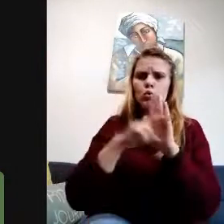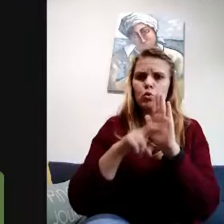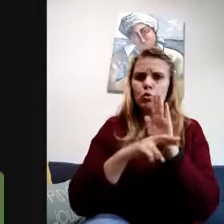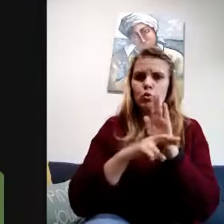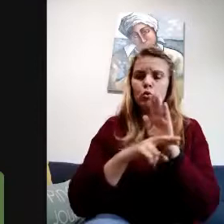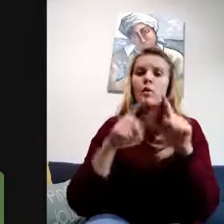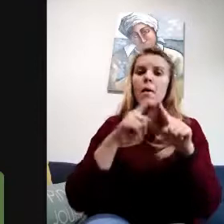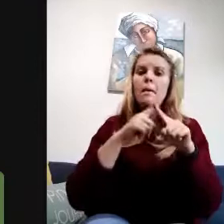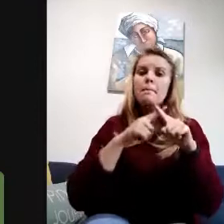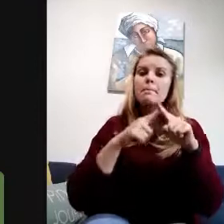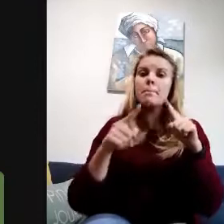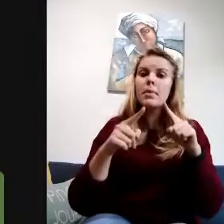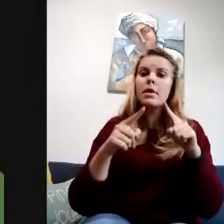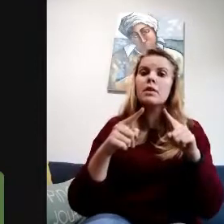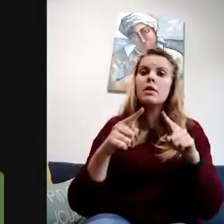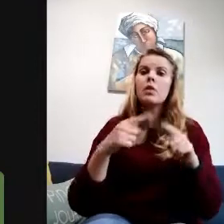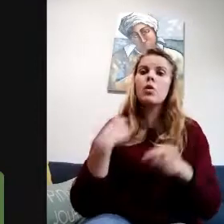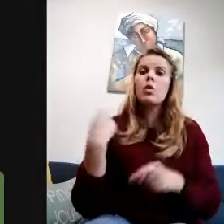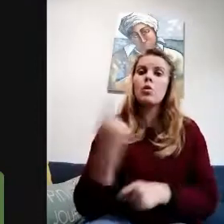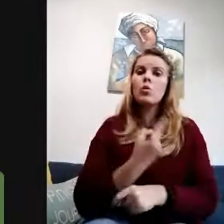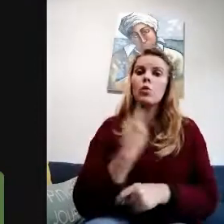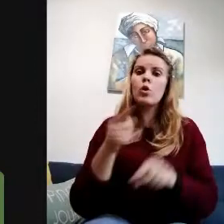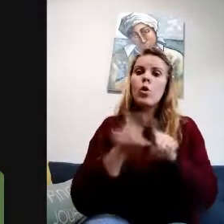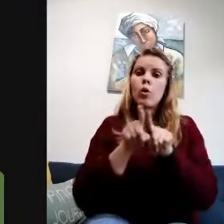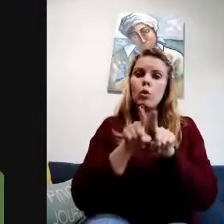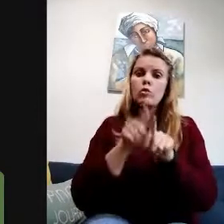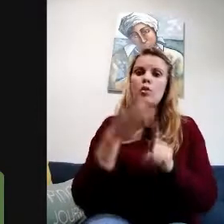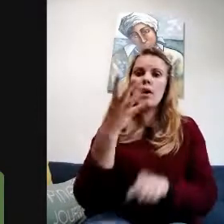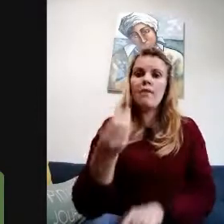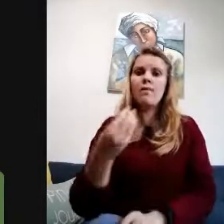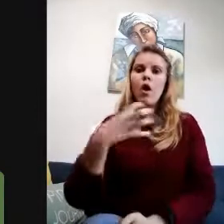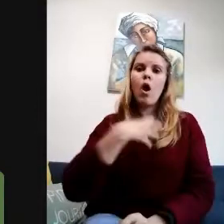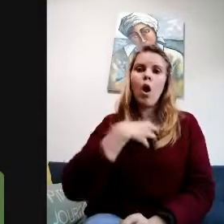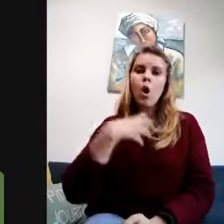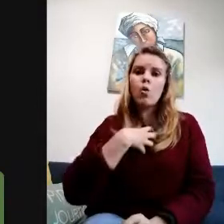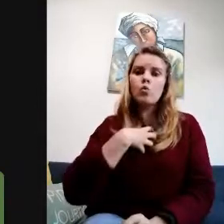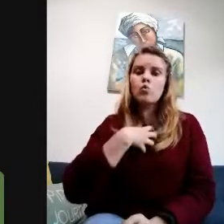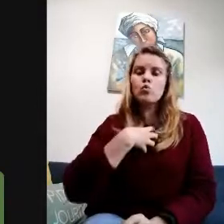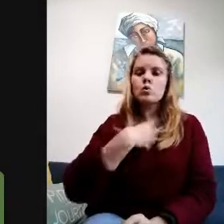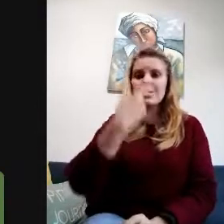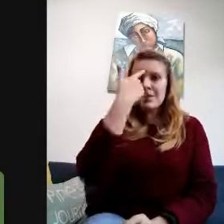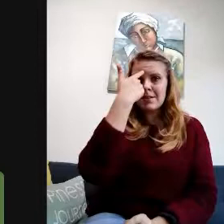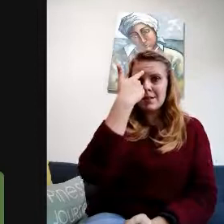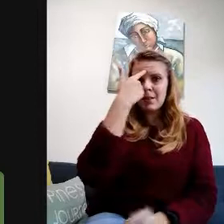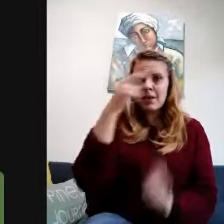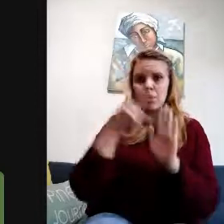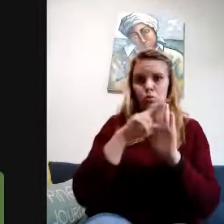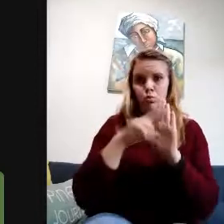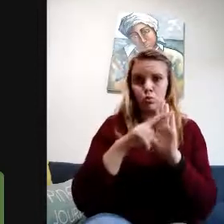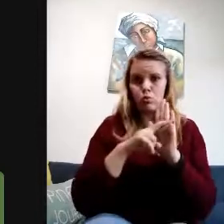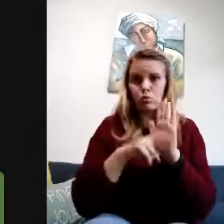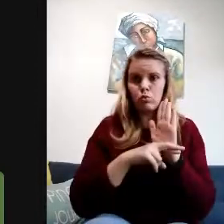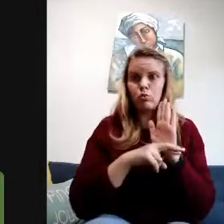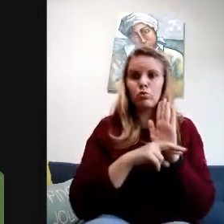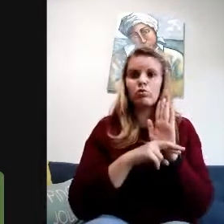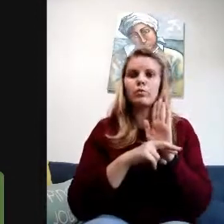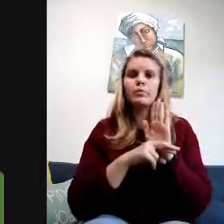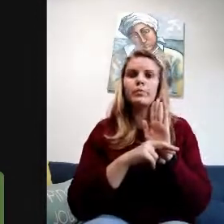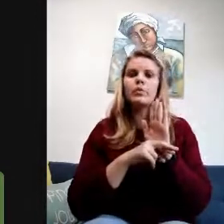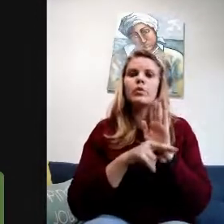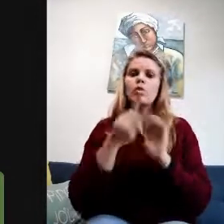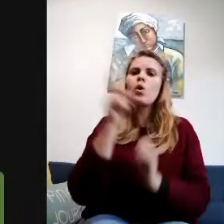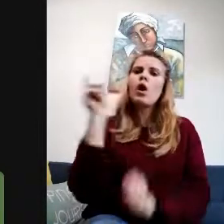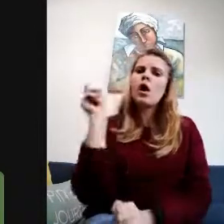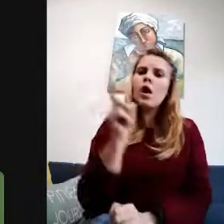own screening protocol in place. So similar to the previous tournament, when you arrive at the club